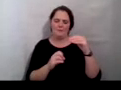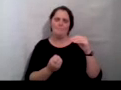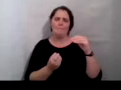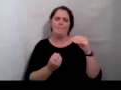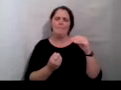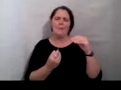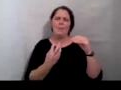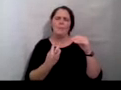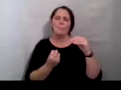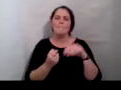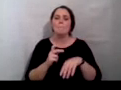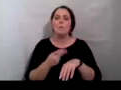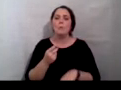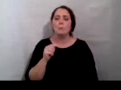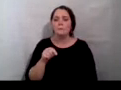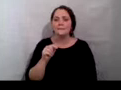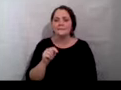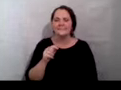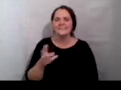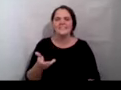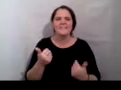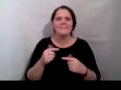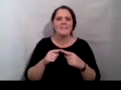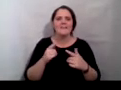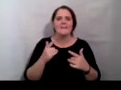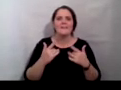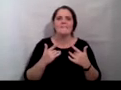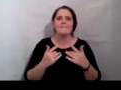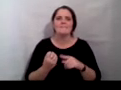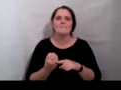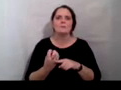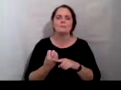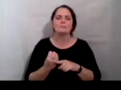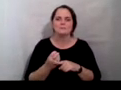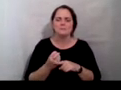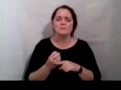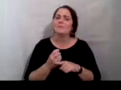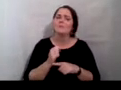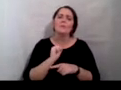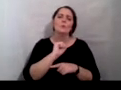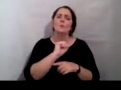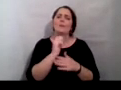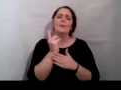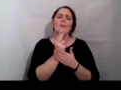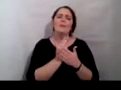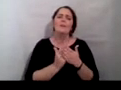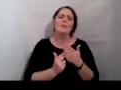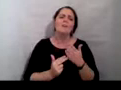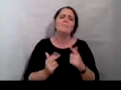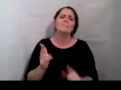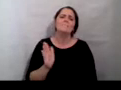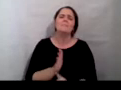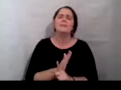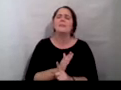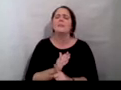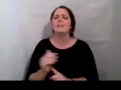that pop, that vitality, that intensity. She's a very sophisticated artist